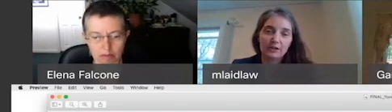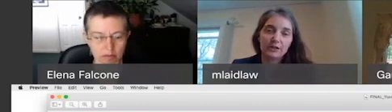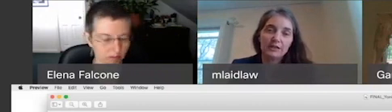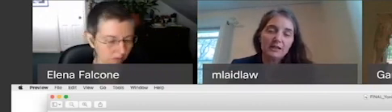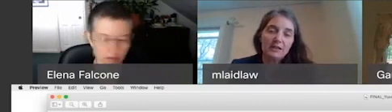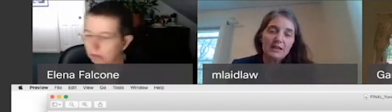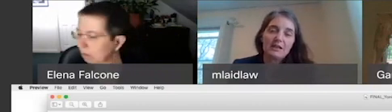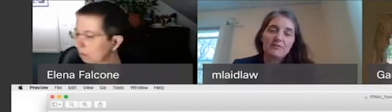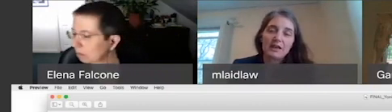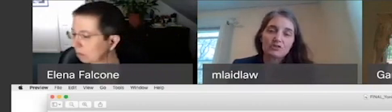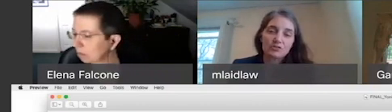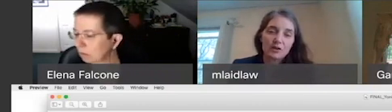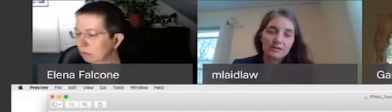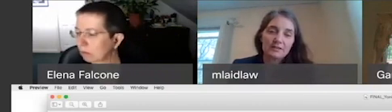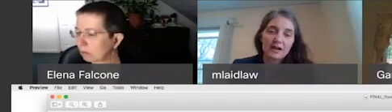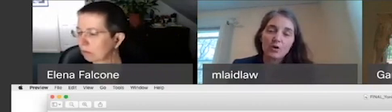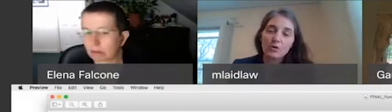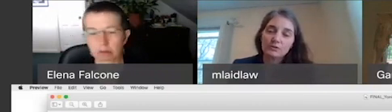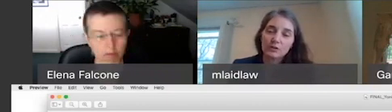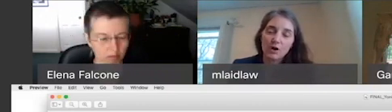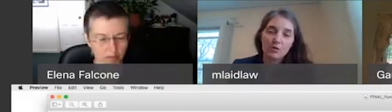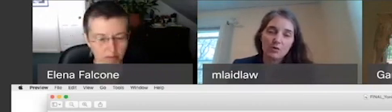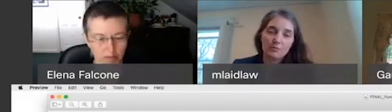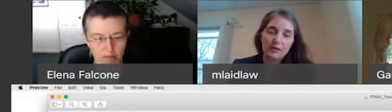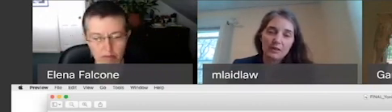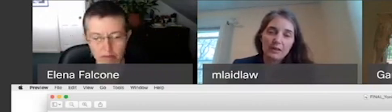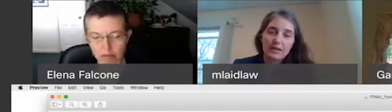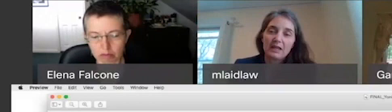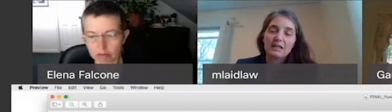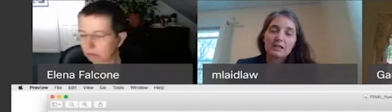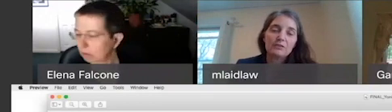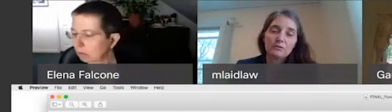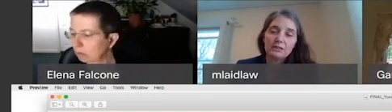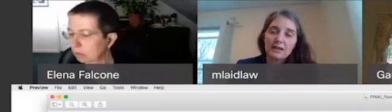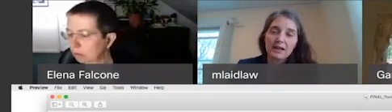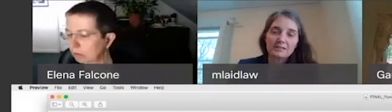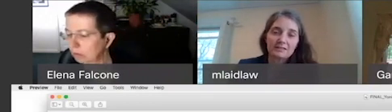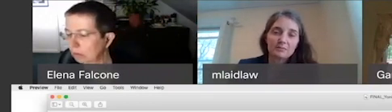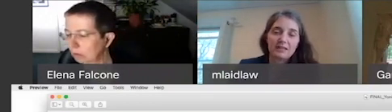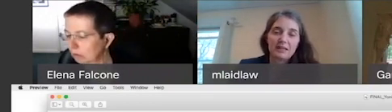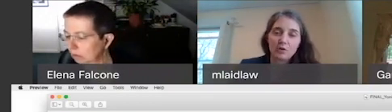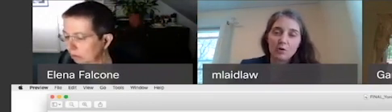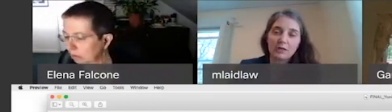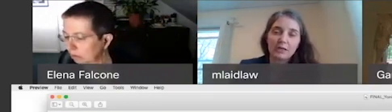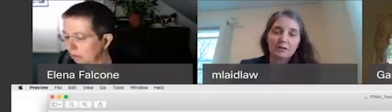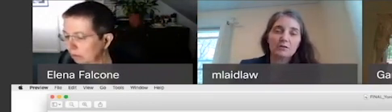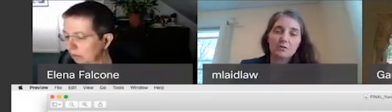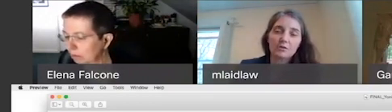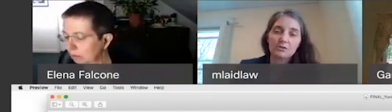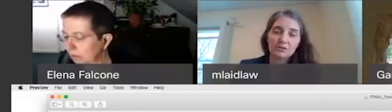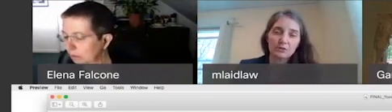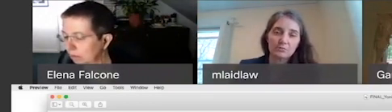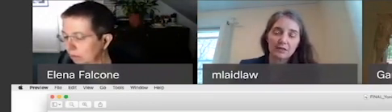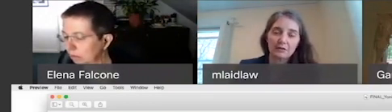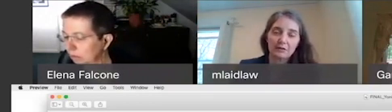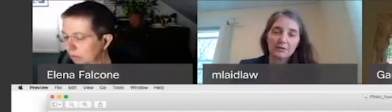lawyer. And that trust now owns the home. And if you need to access Medicaid home care or